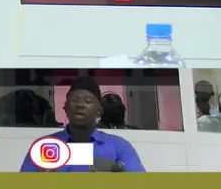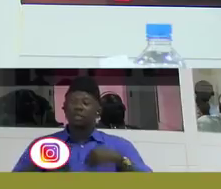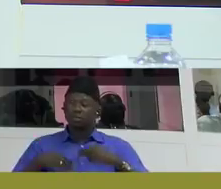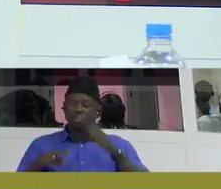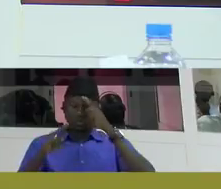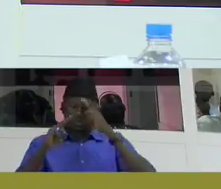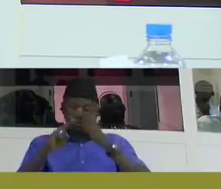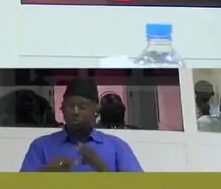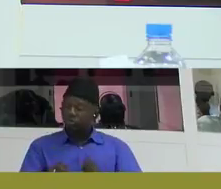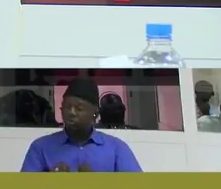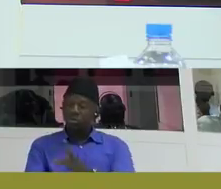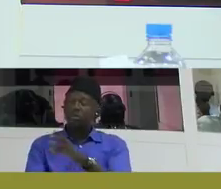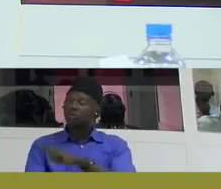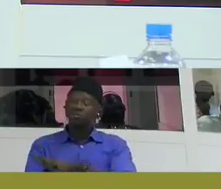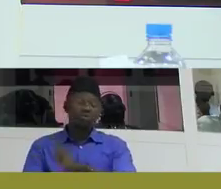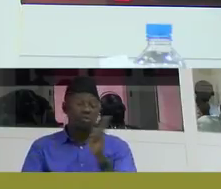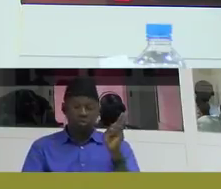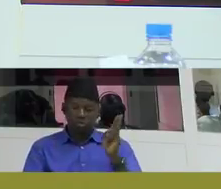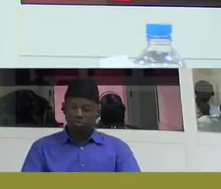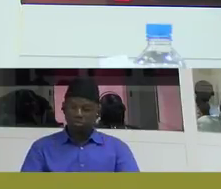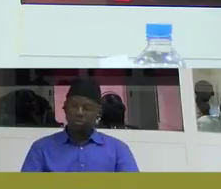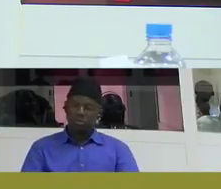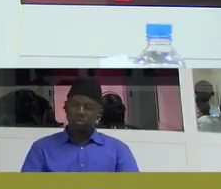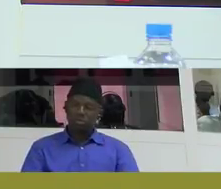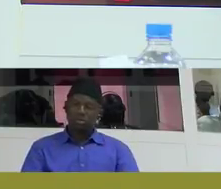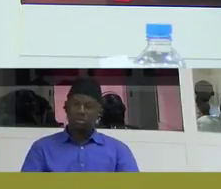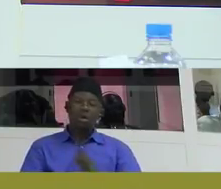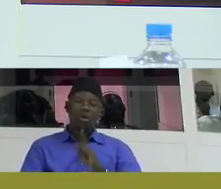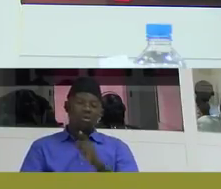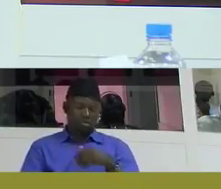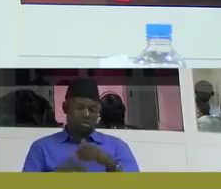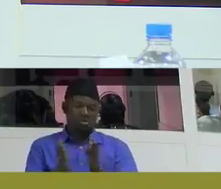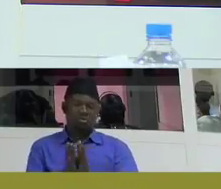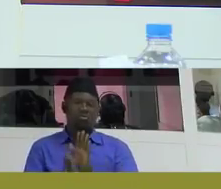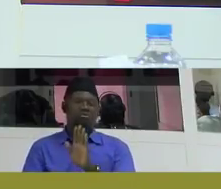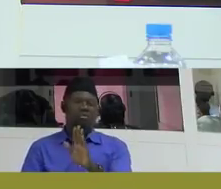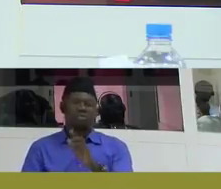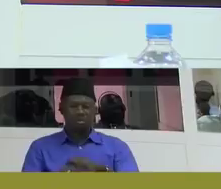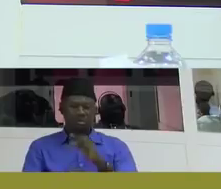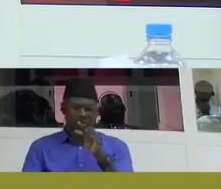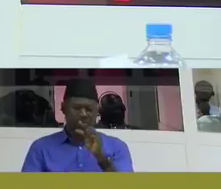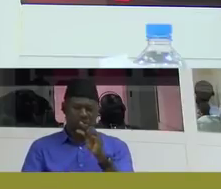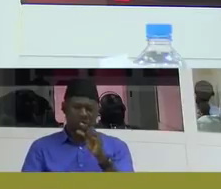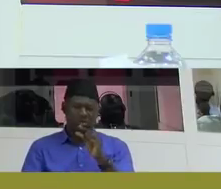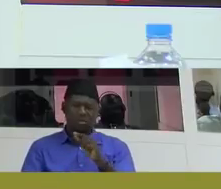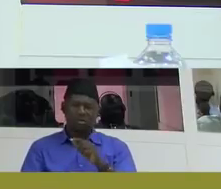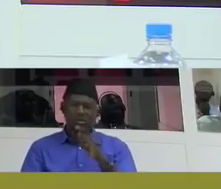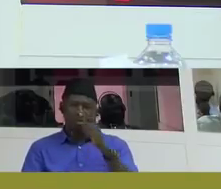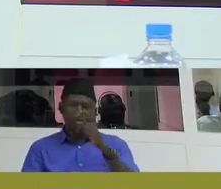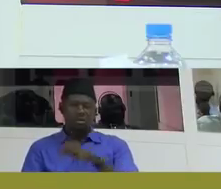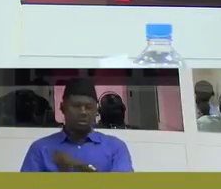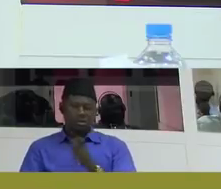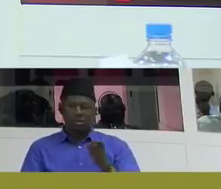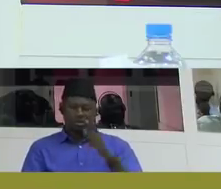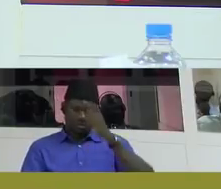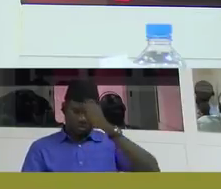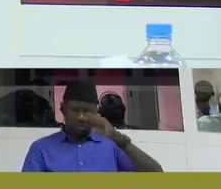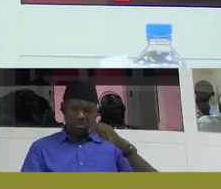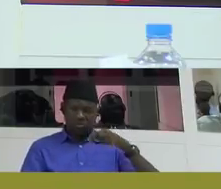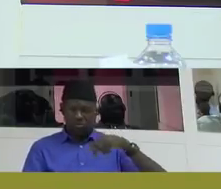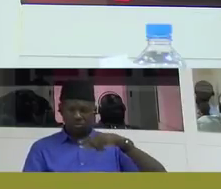order." But they stopped for some time. They walked out. That's the police walked